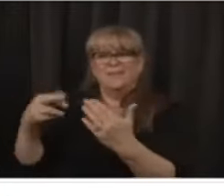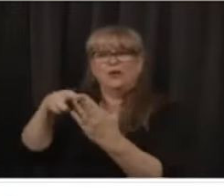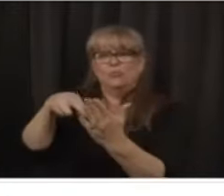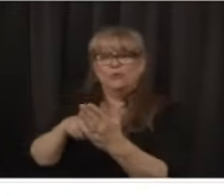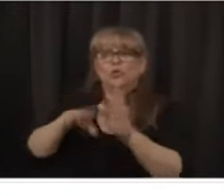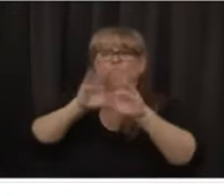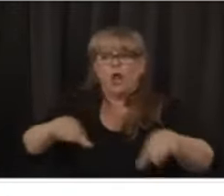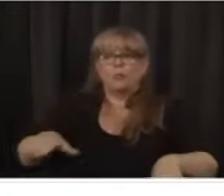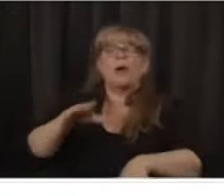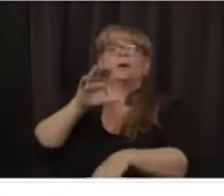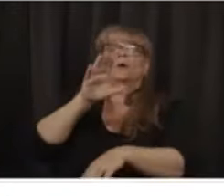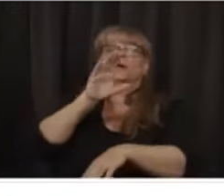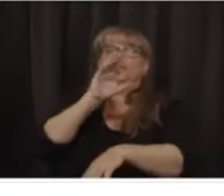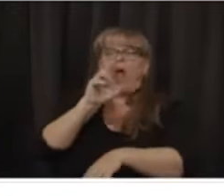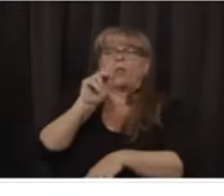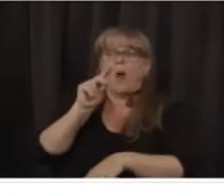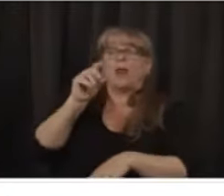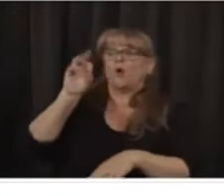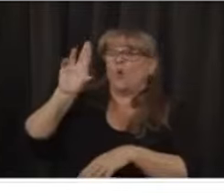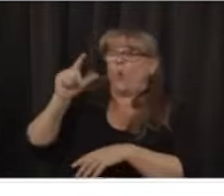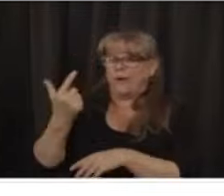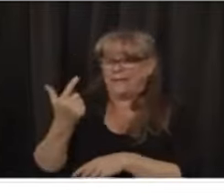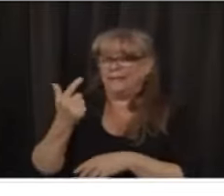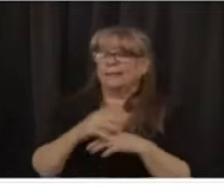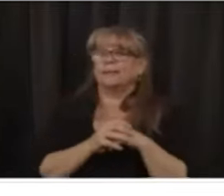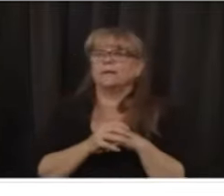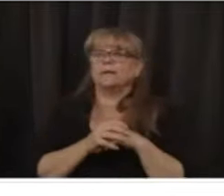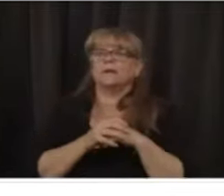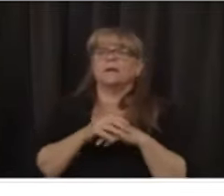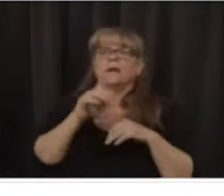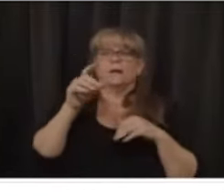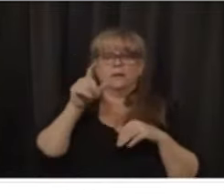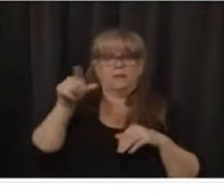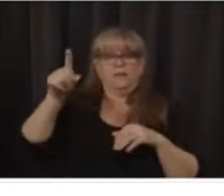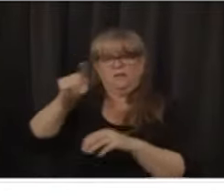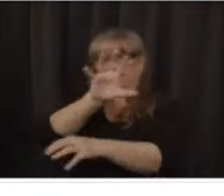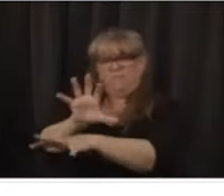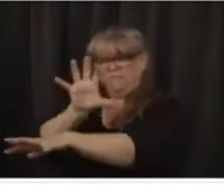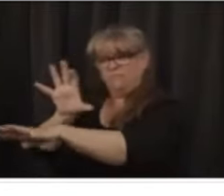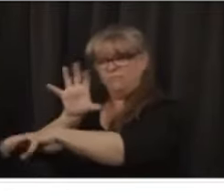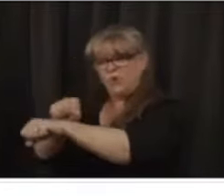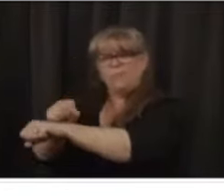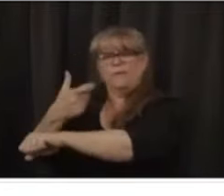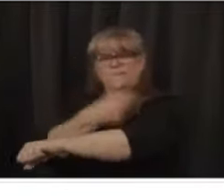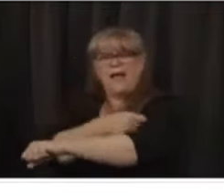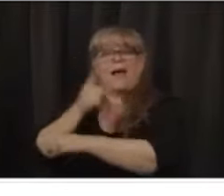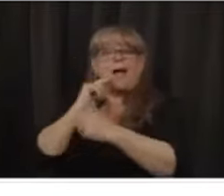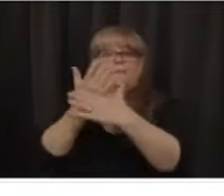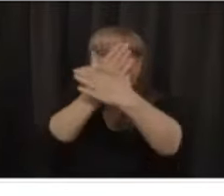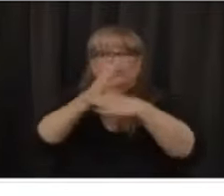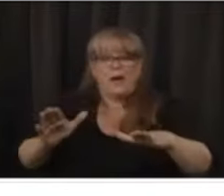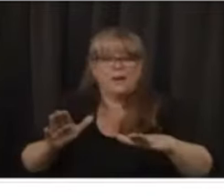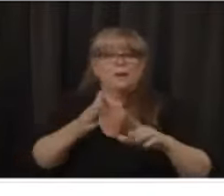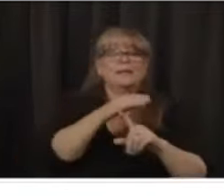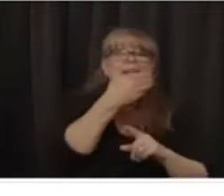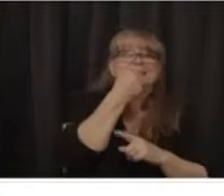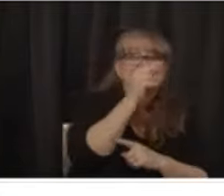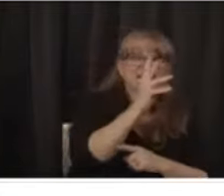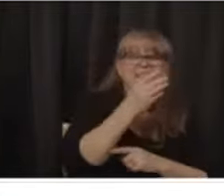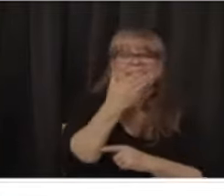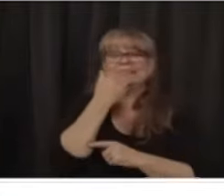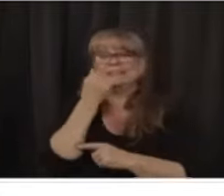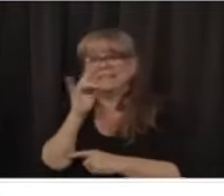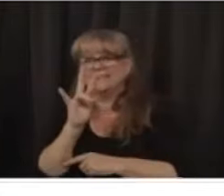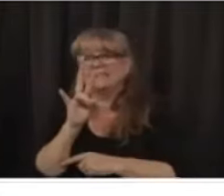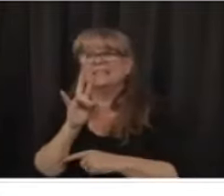childrenscolorado.org/getvaccinated. And there's time slots for kids, 16 and 17-year-olds at this point. Again, eventually it'll be 12 to 15. If you